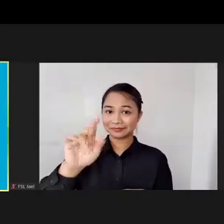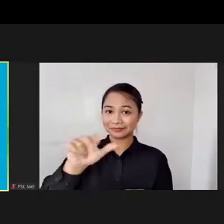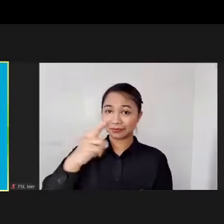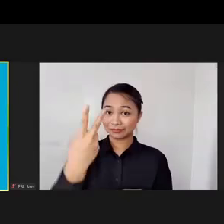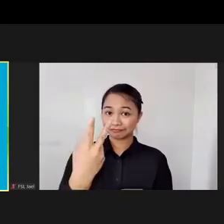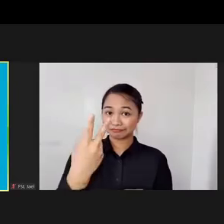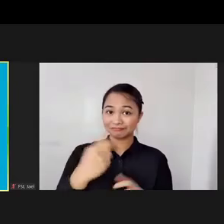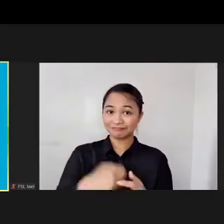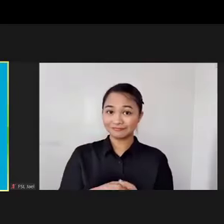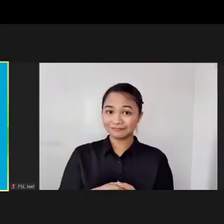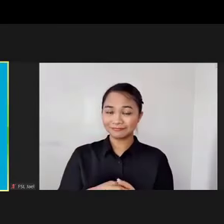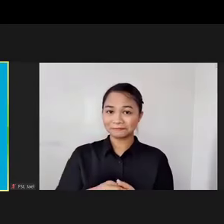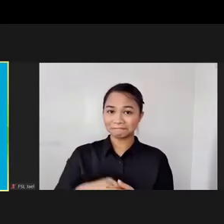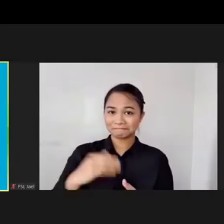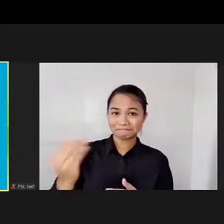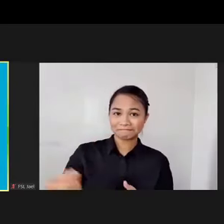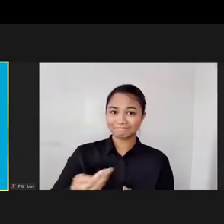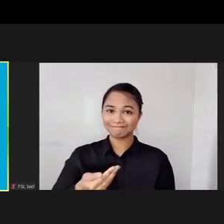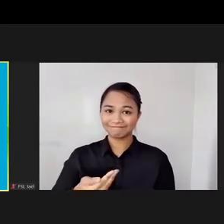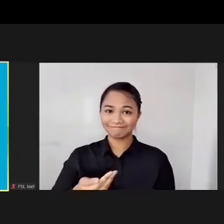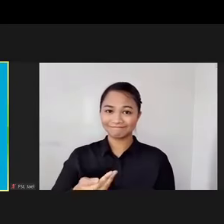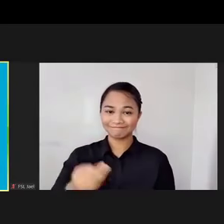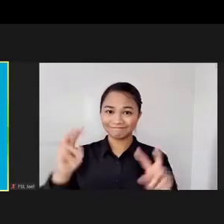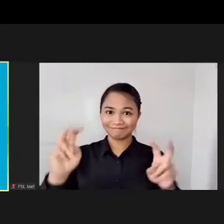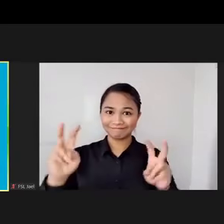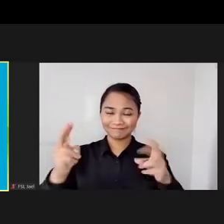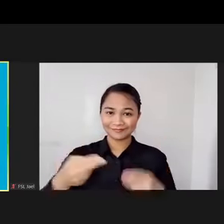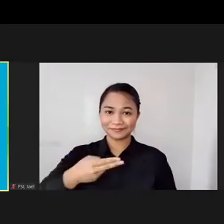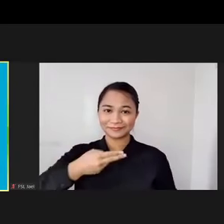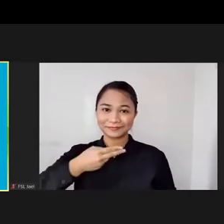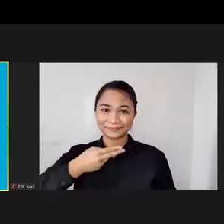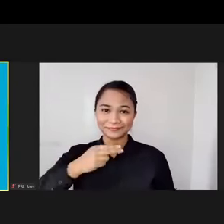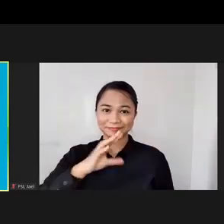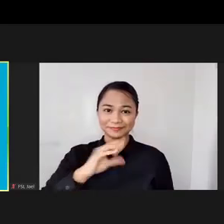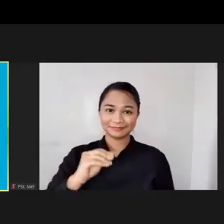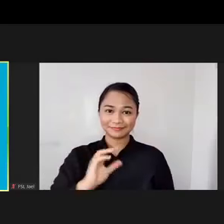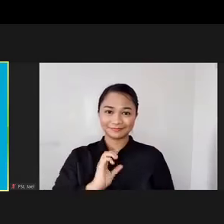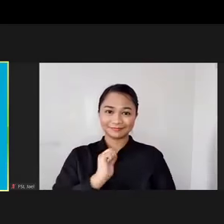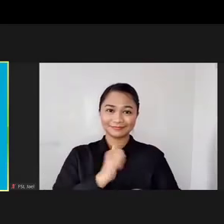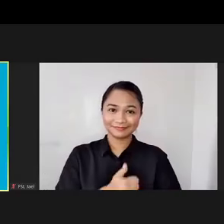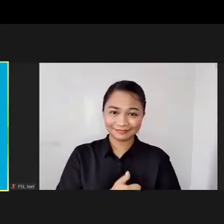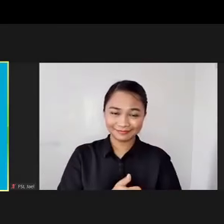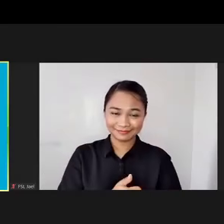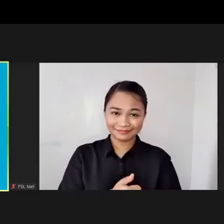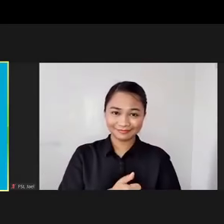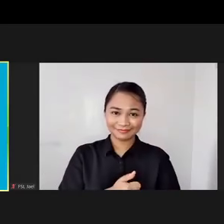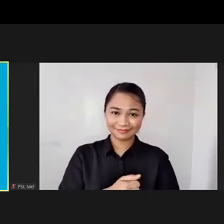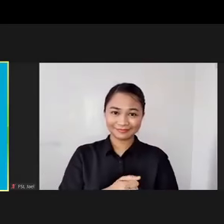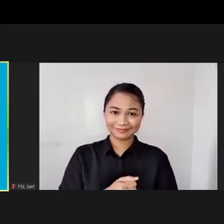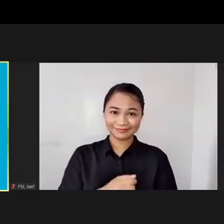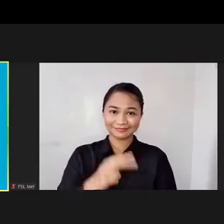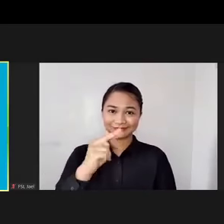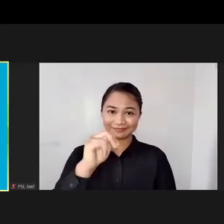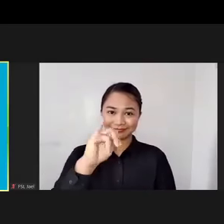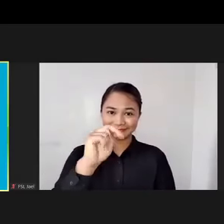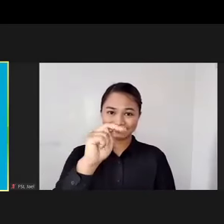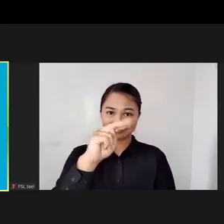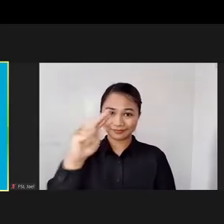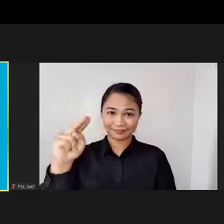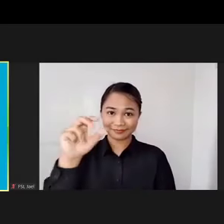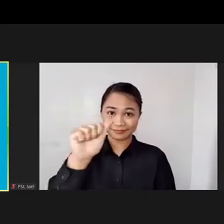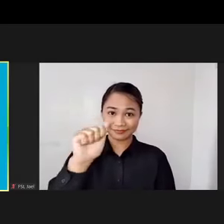Ms. Niña Corpus, to introduce our speakers for plenary two to talk about breaking barriers towards